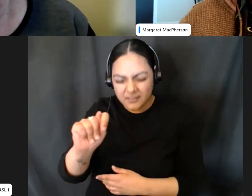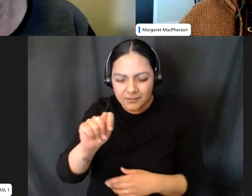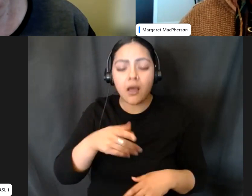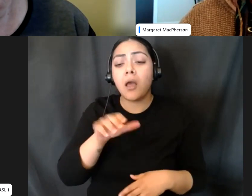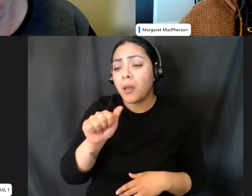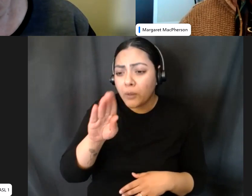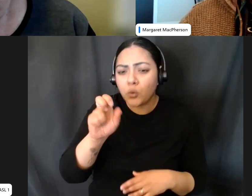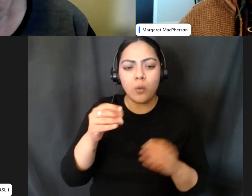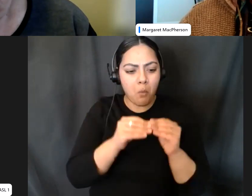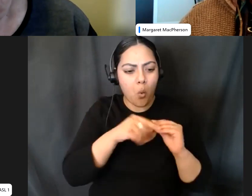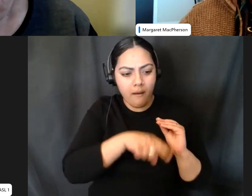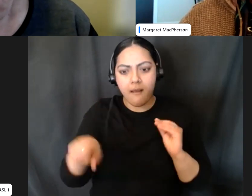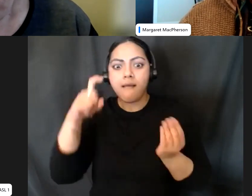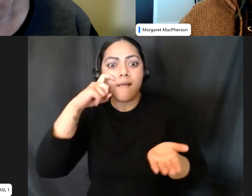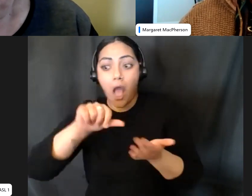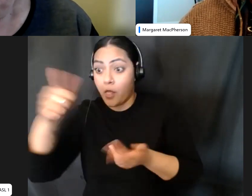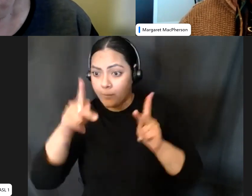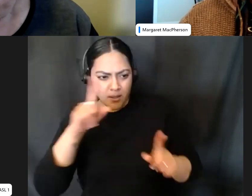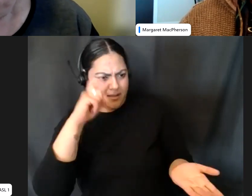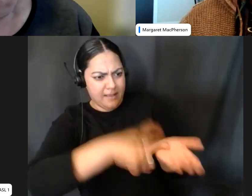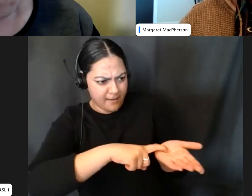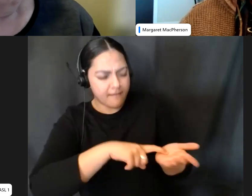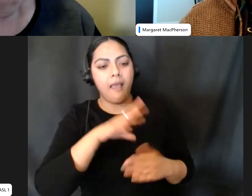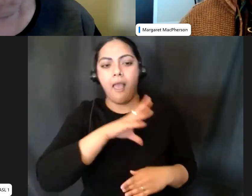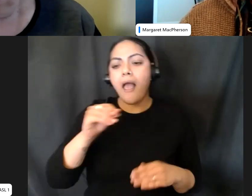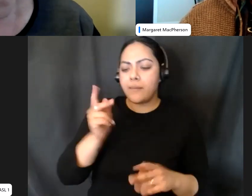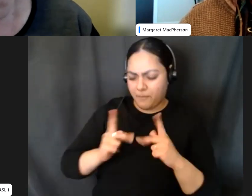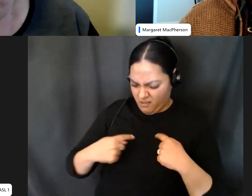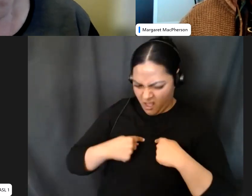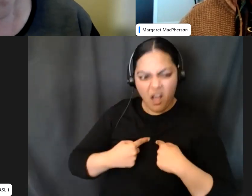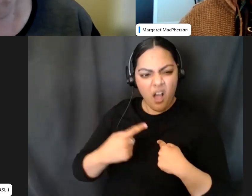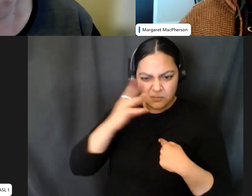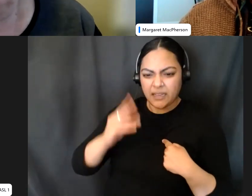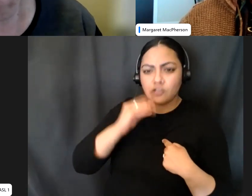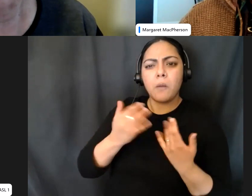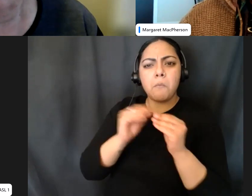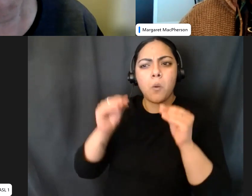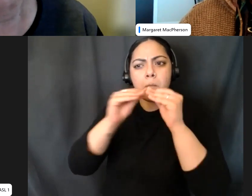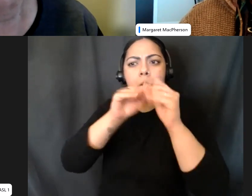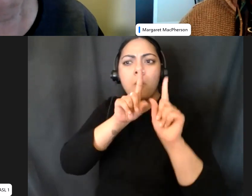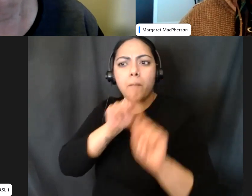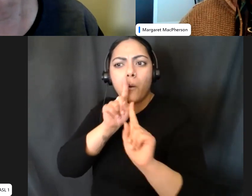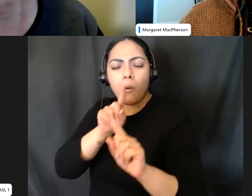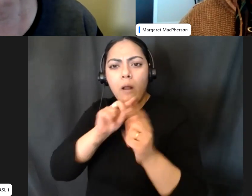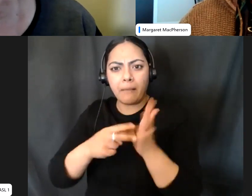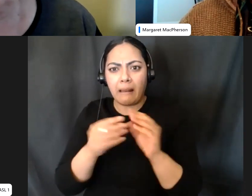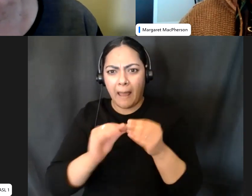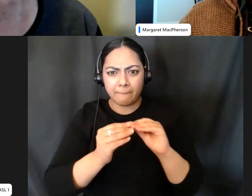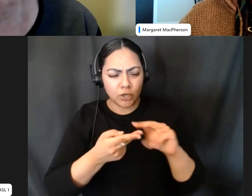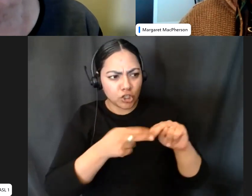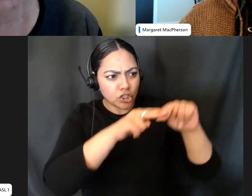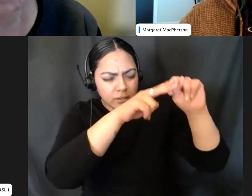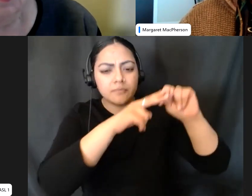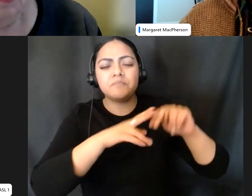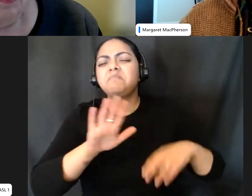When I was in the 40 and and 40 years old, and that, and in the 80s and 70s,